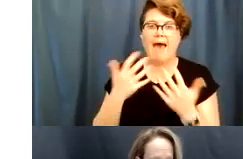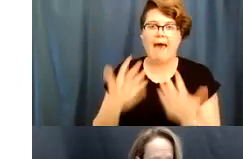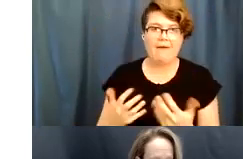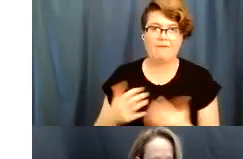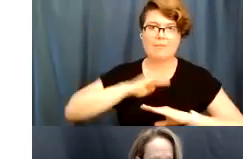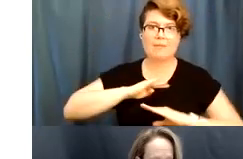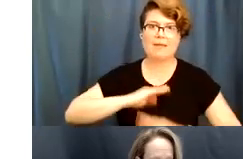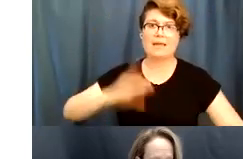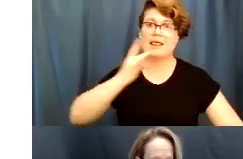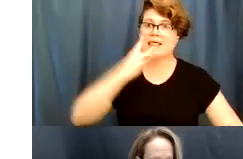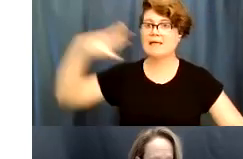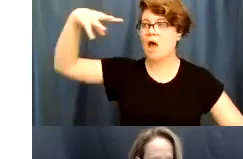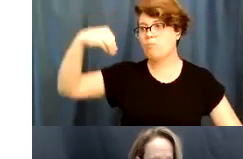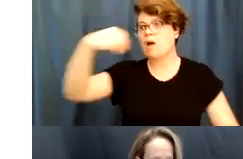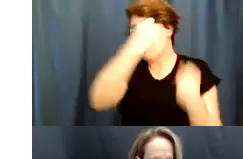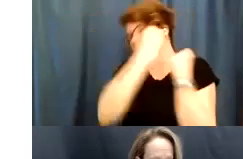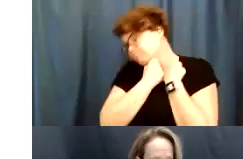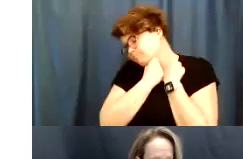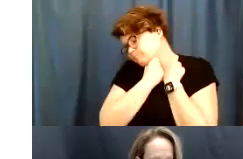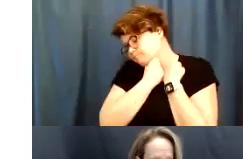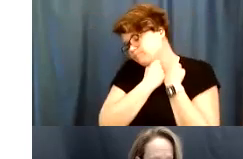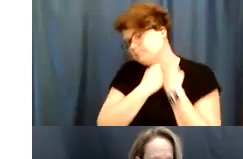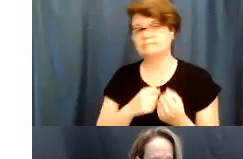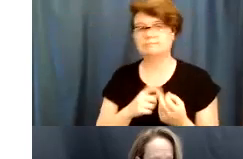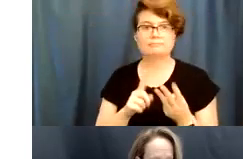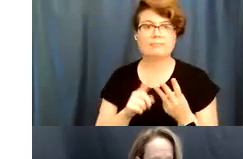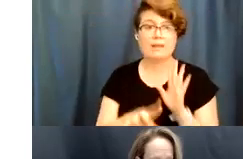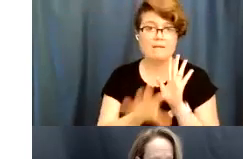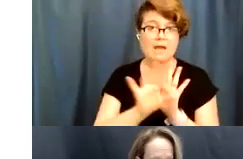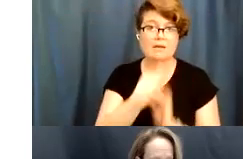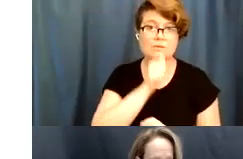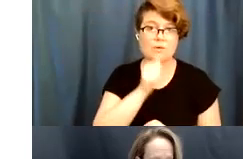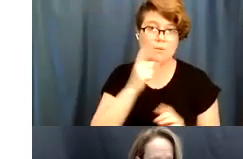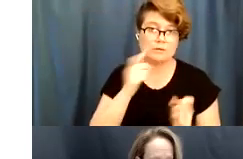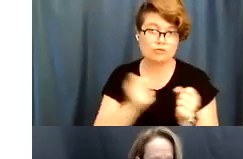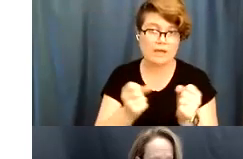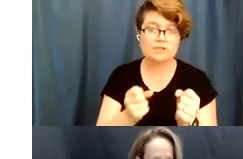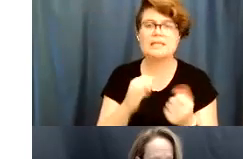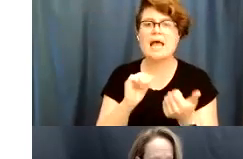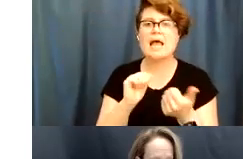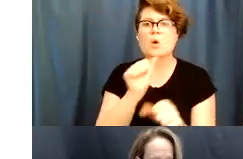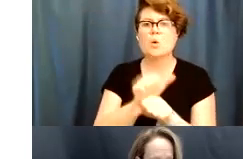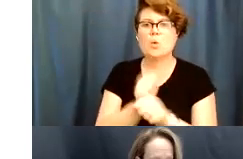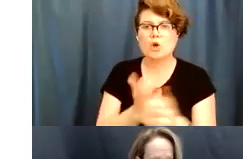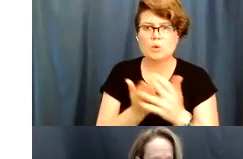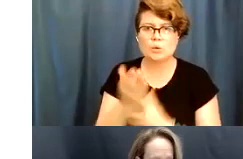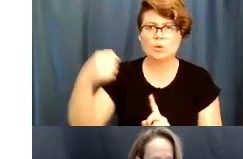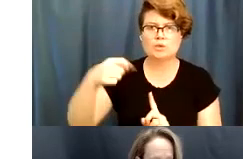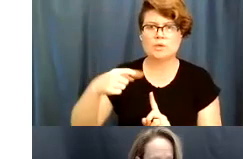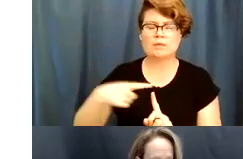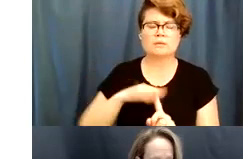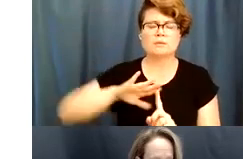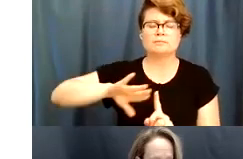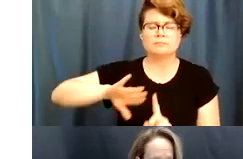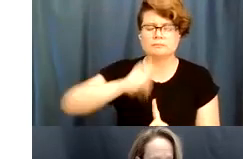lights. Identify coping strategies and work through the triggers, work through what's activating you.